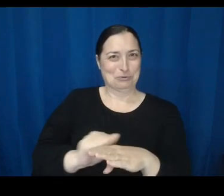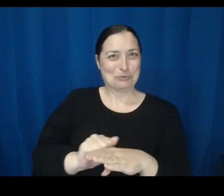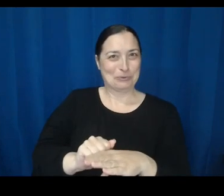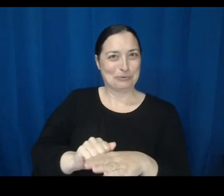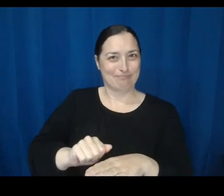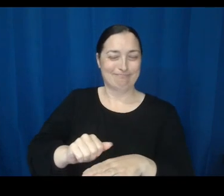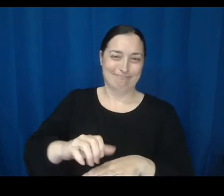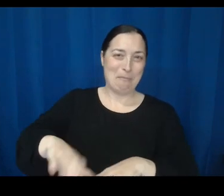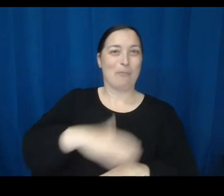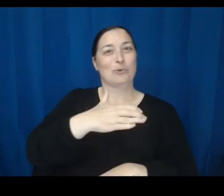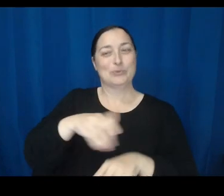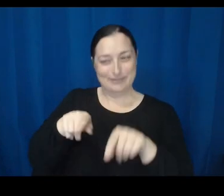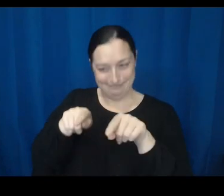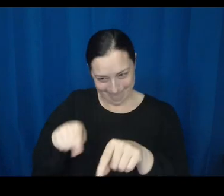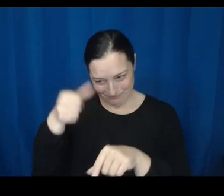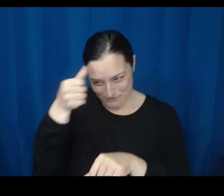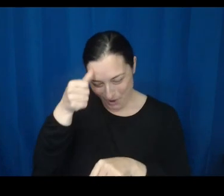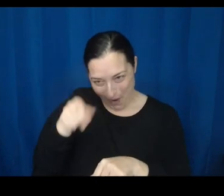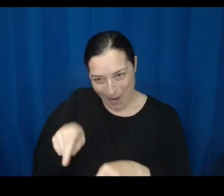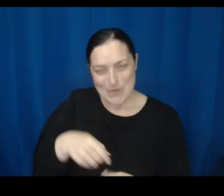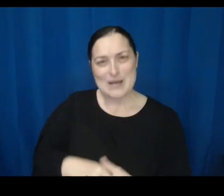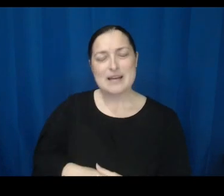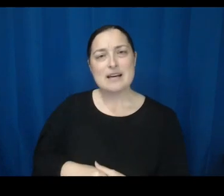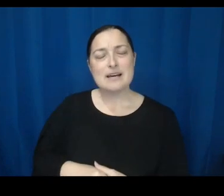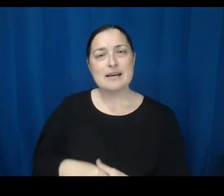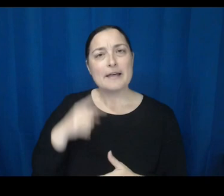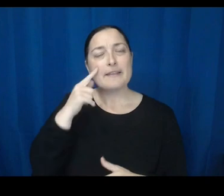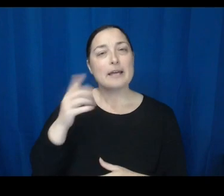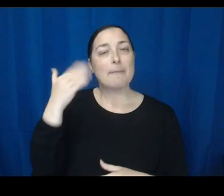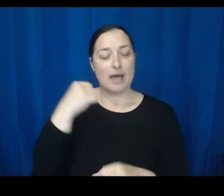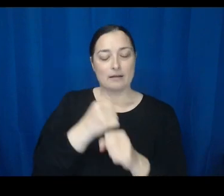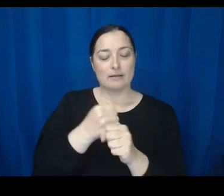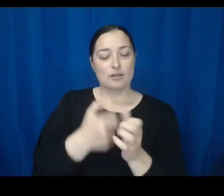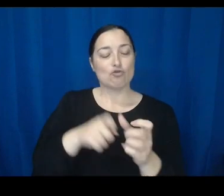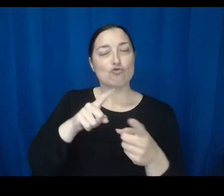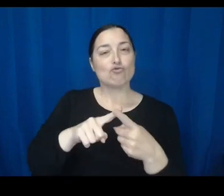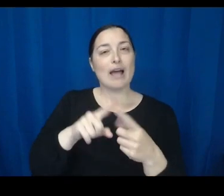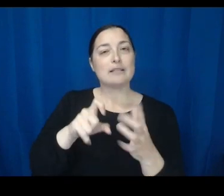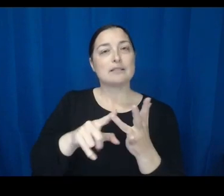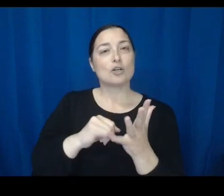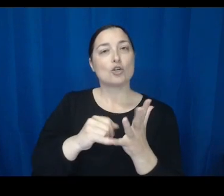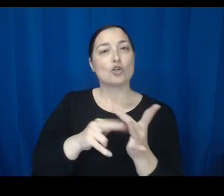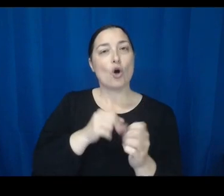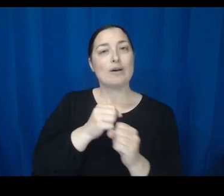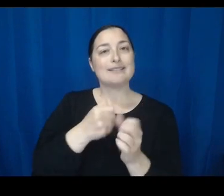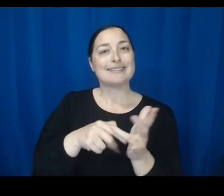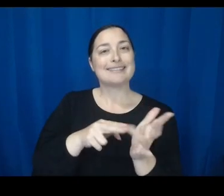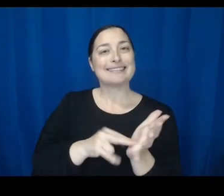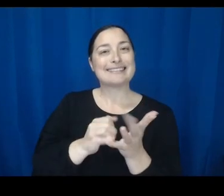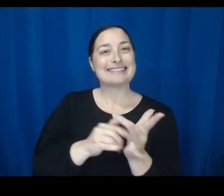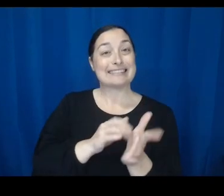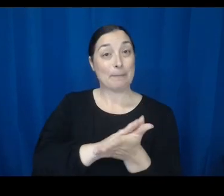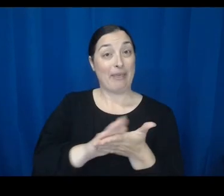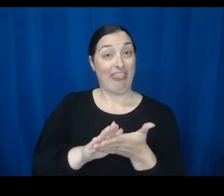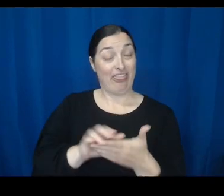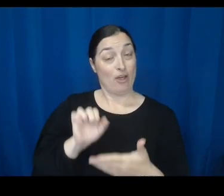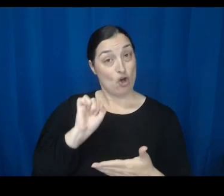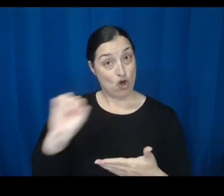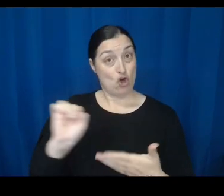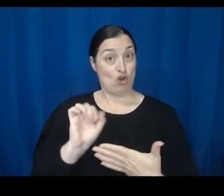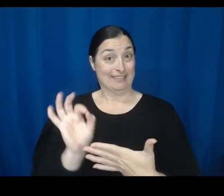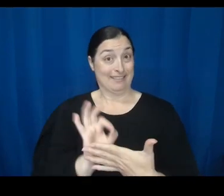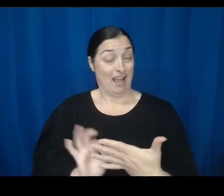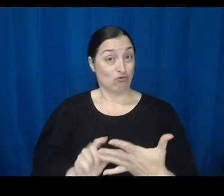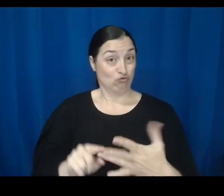and thinking back to those amazing sketches that Grace Cossington Smith did of boots that were looking more at light